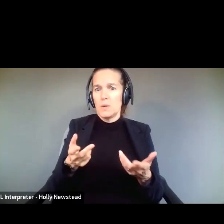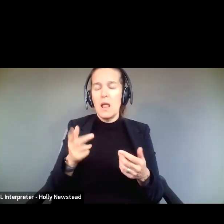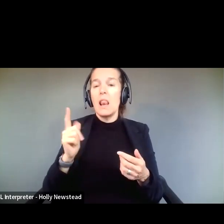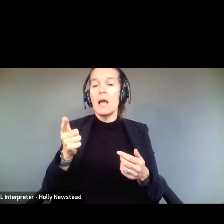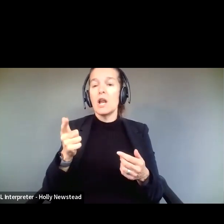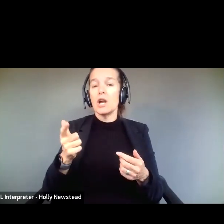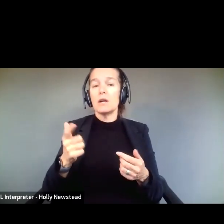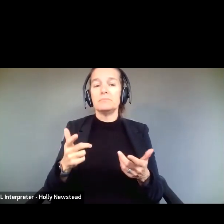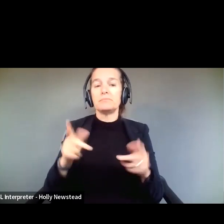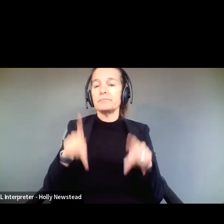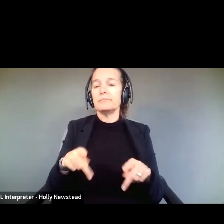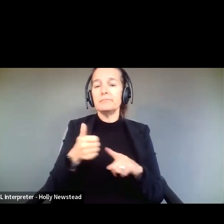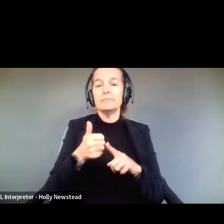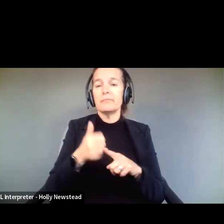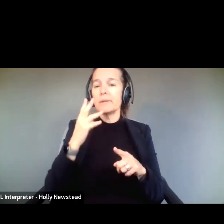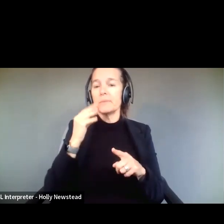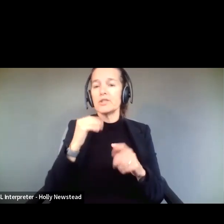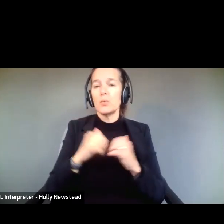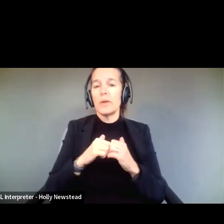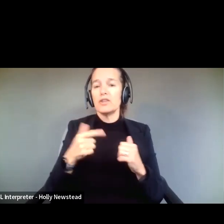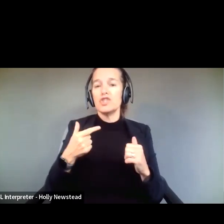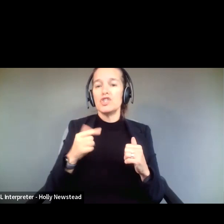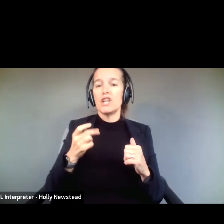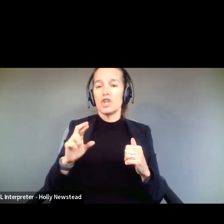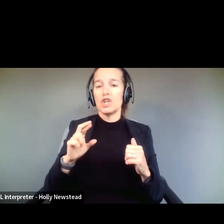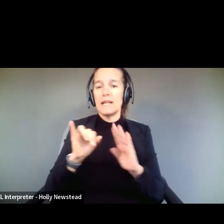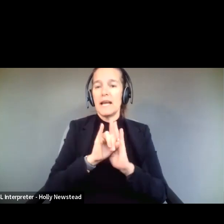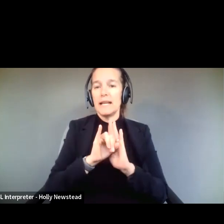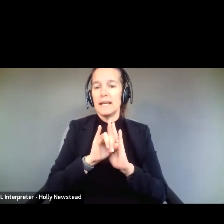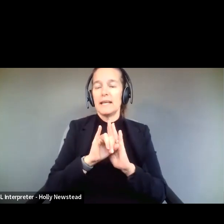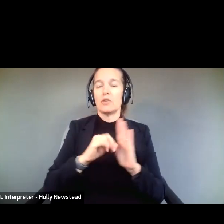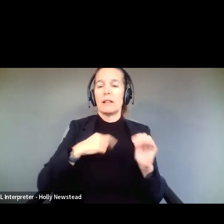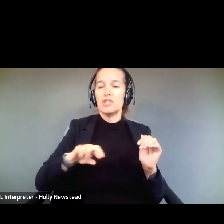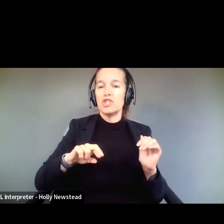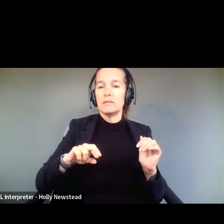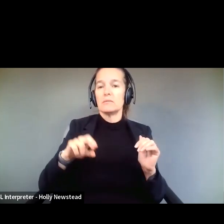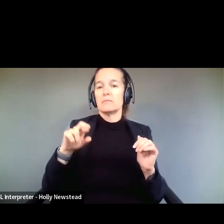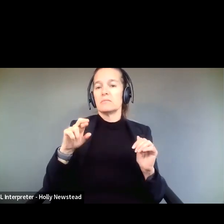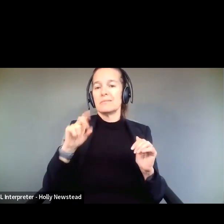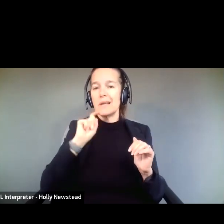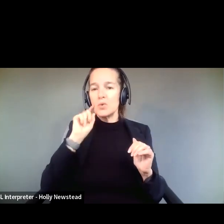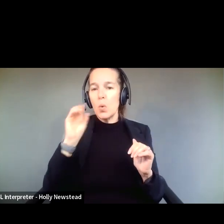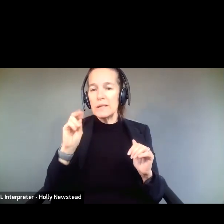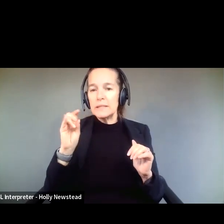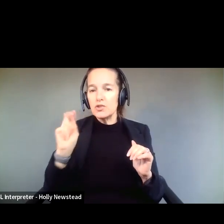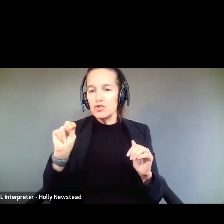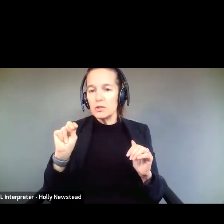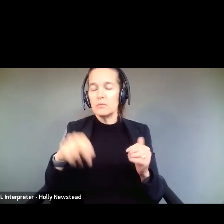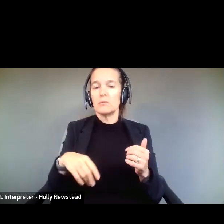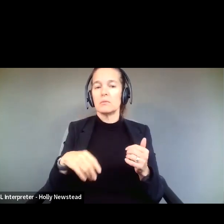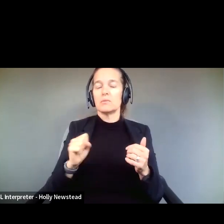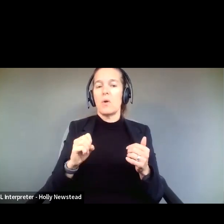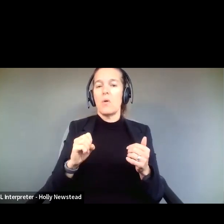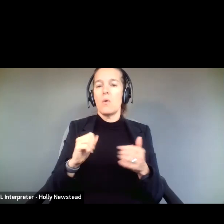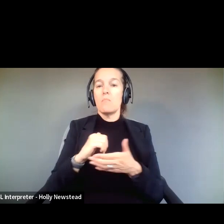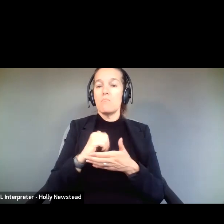person's experiences with gender identity, religion, sexual orientation. Part of having